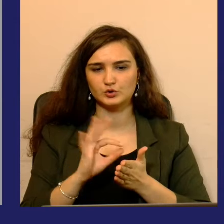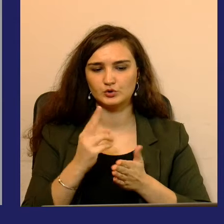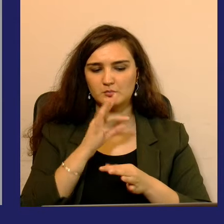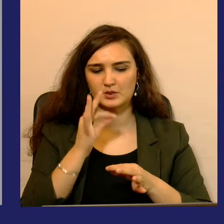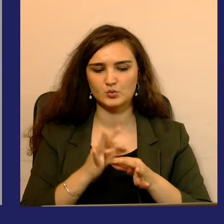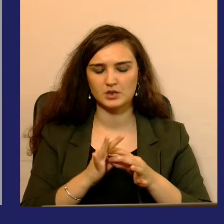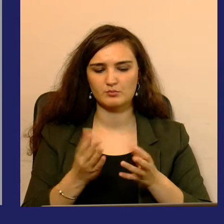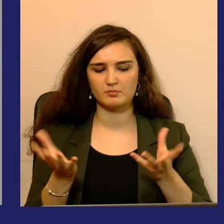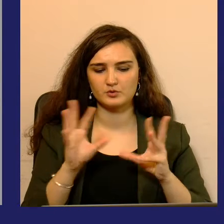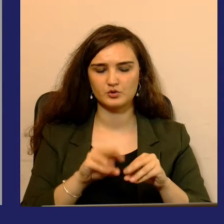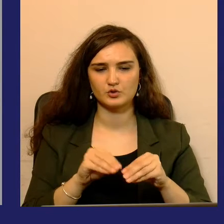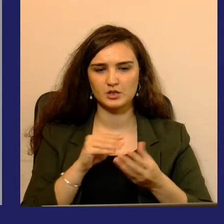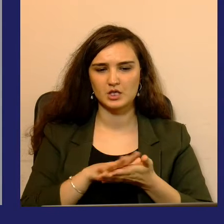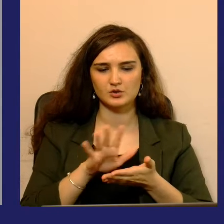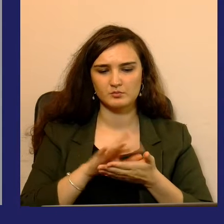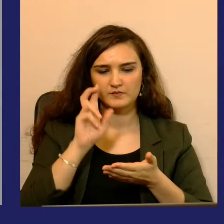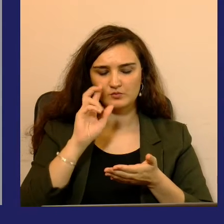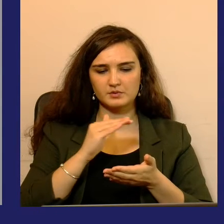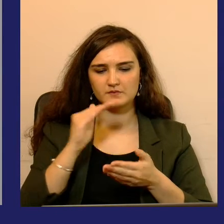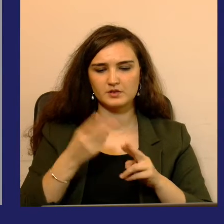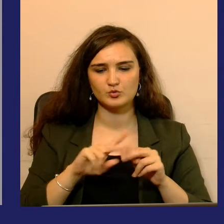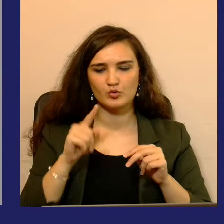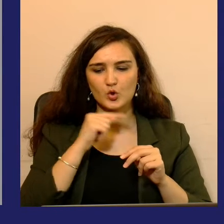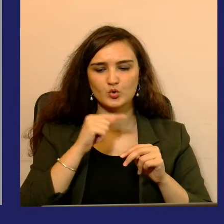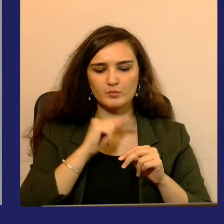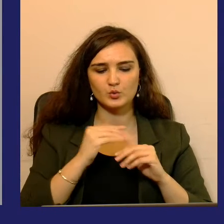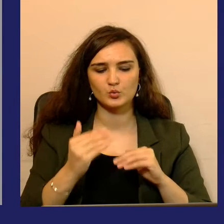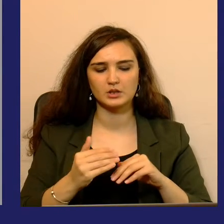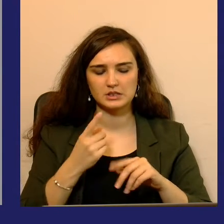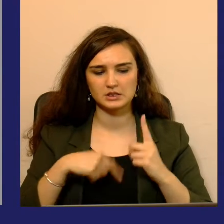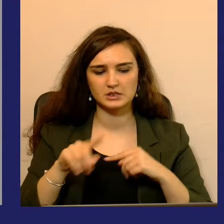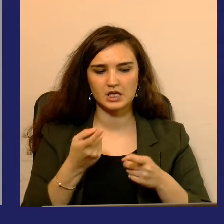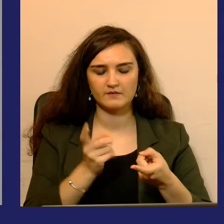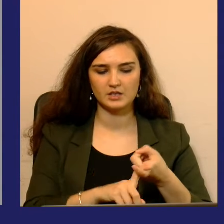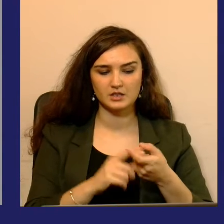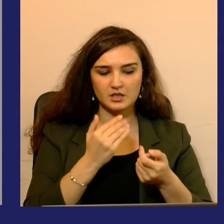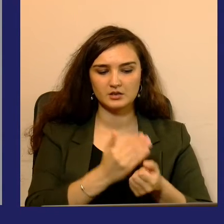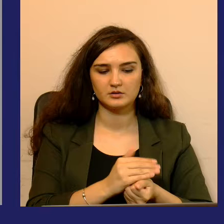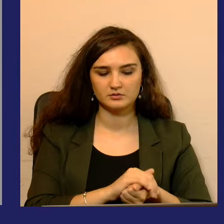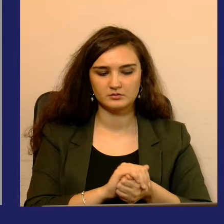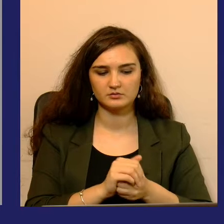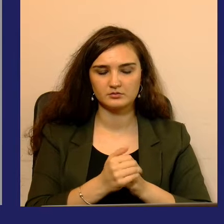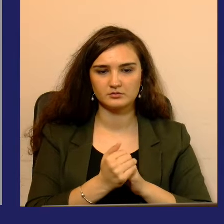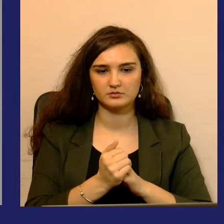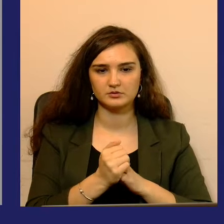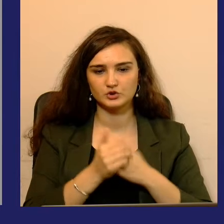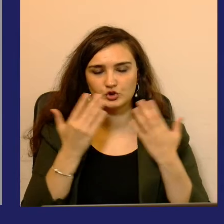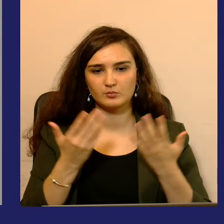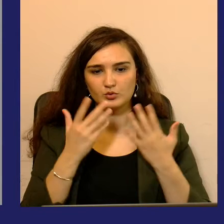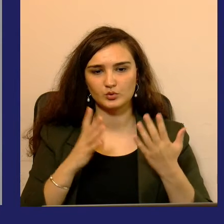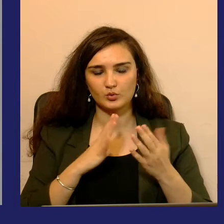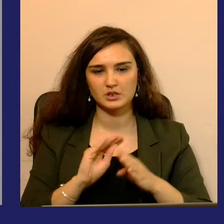the crisis, increased public need for social assistance and increased